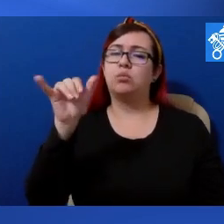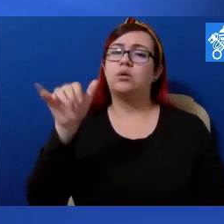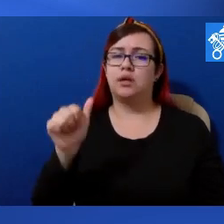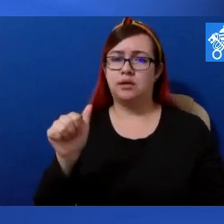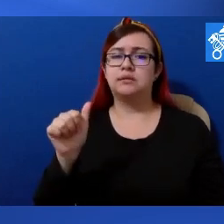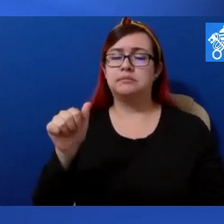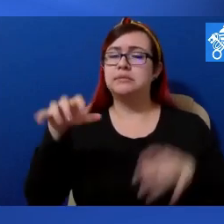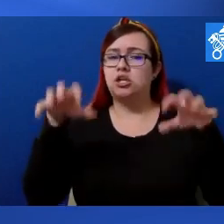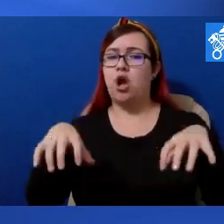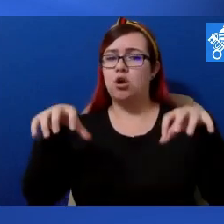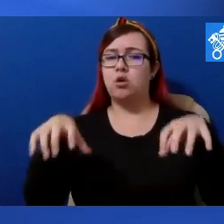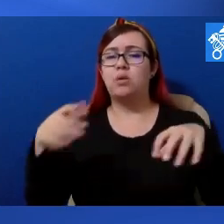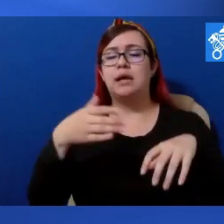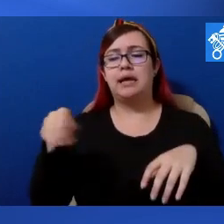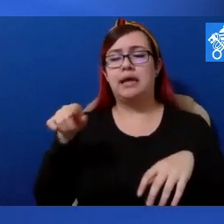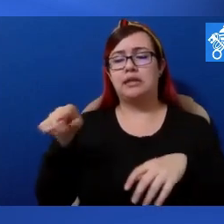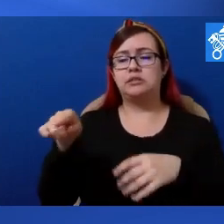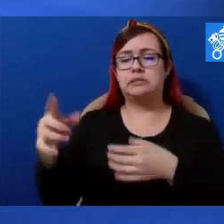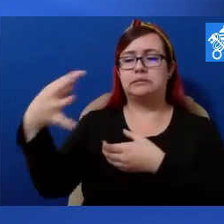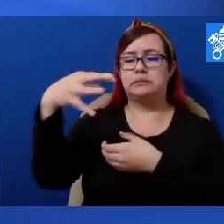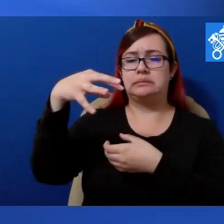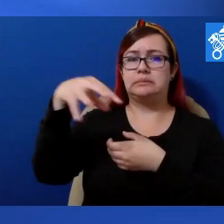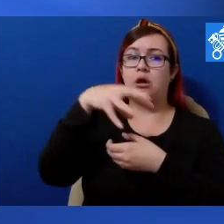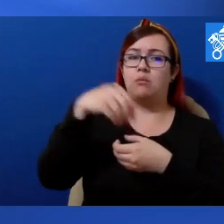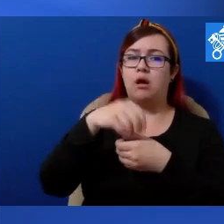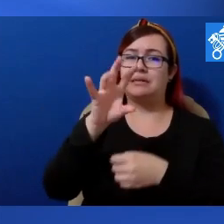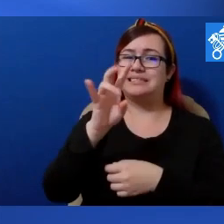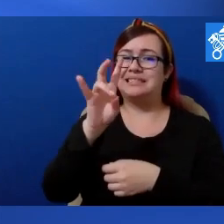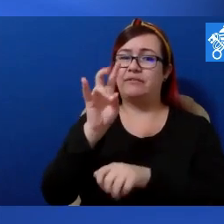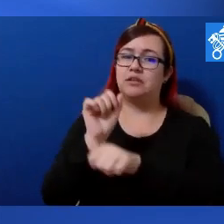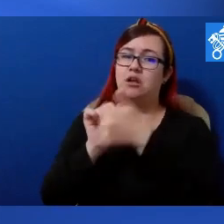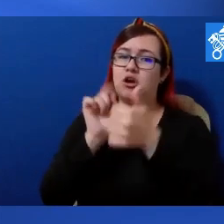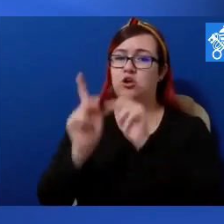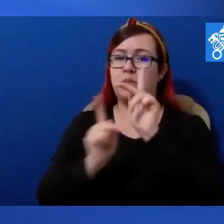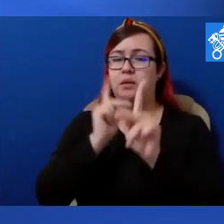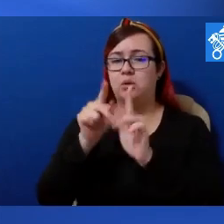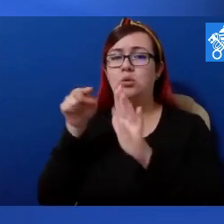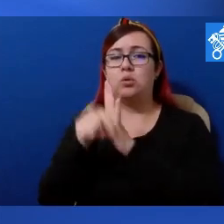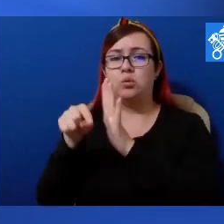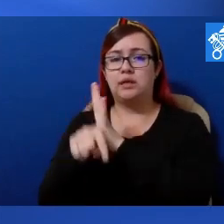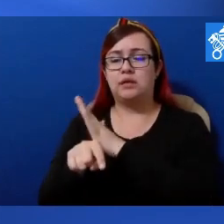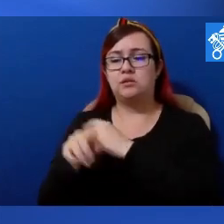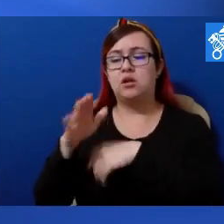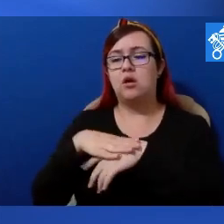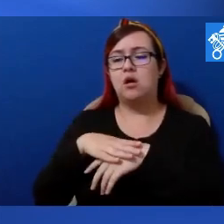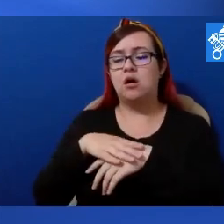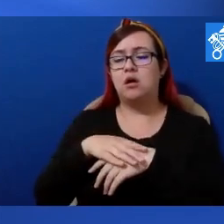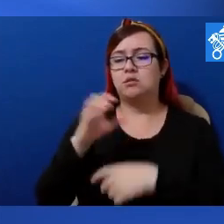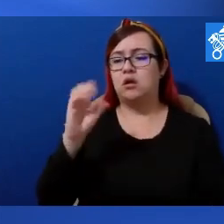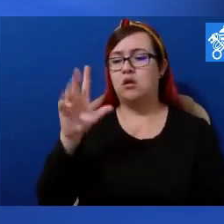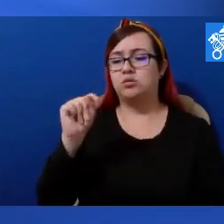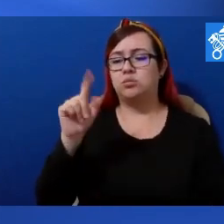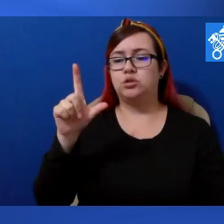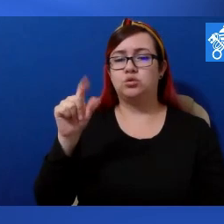in Congo where there was conflict and a religious Catholic nun was also killed,